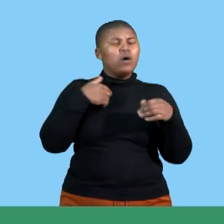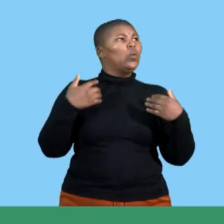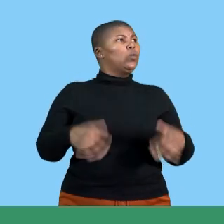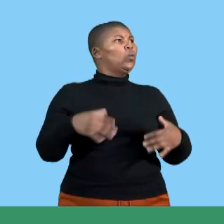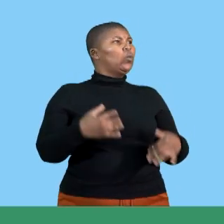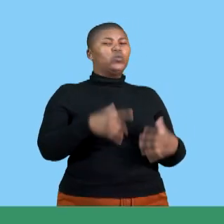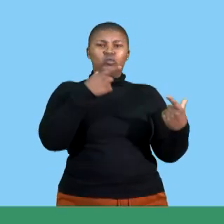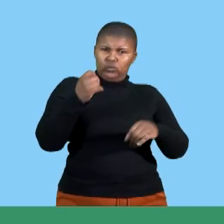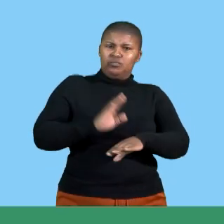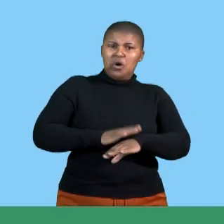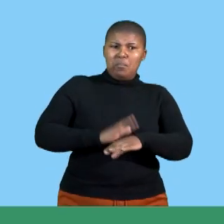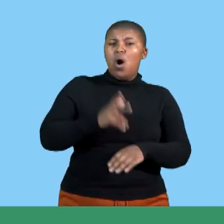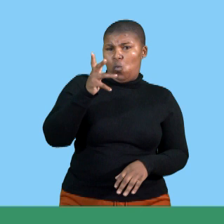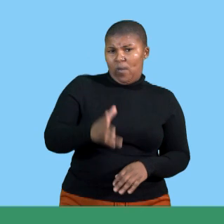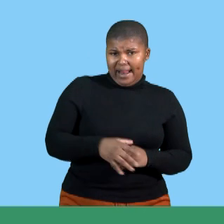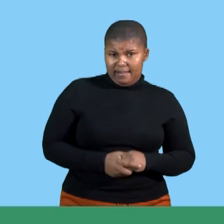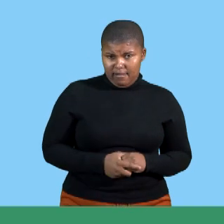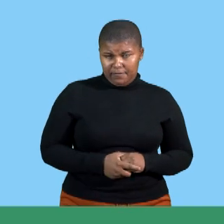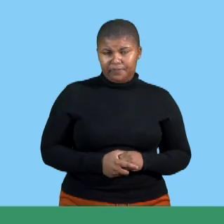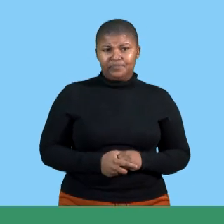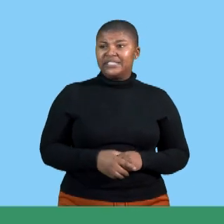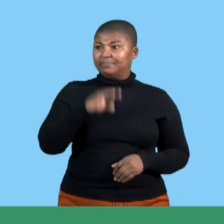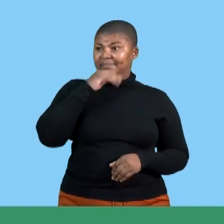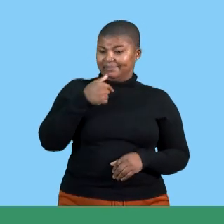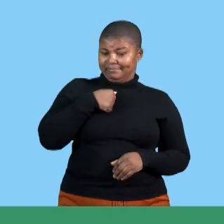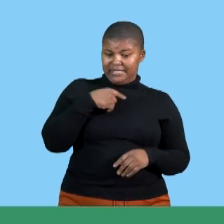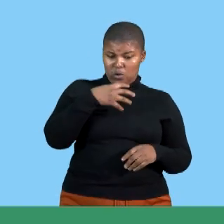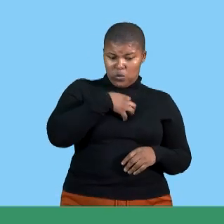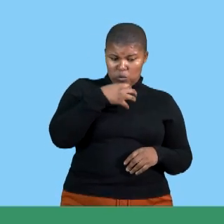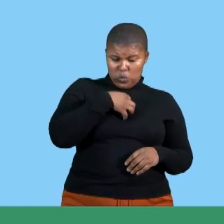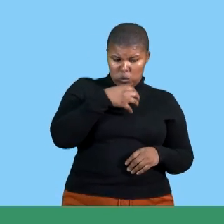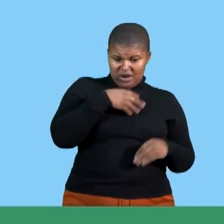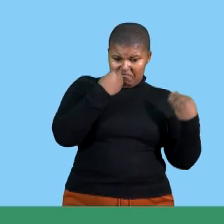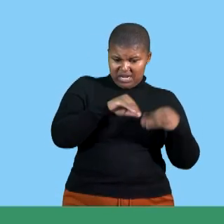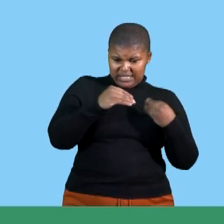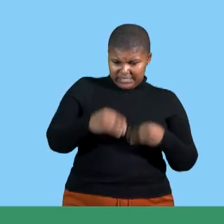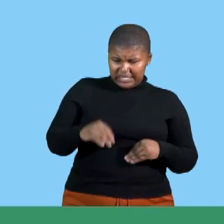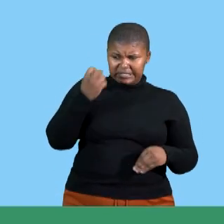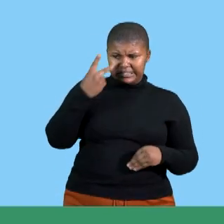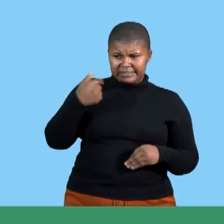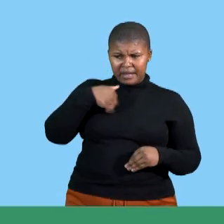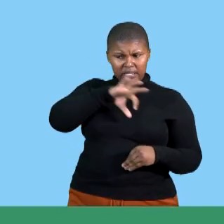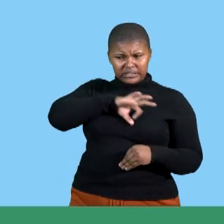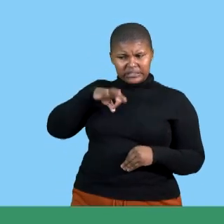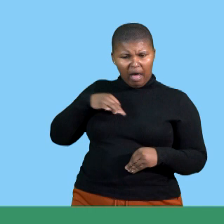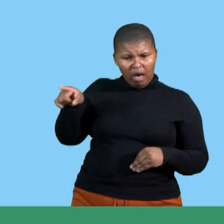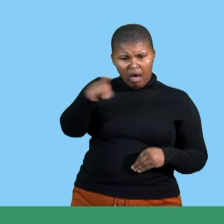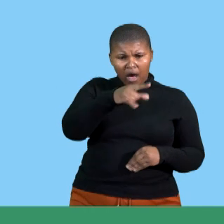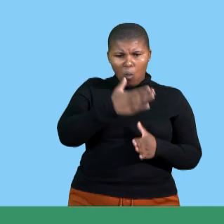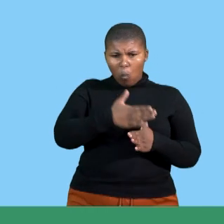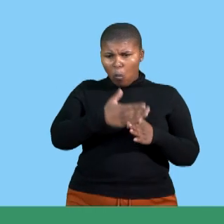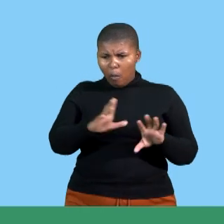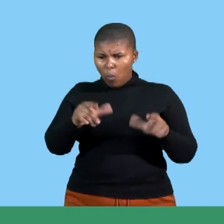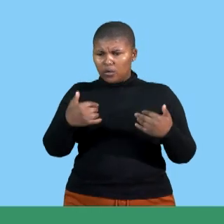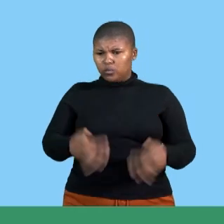After recognizing the idea, so this is now who the business, I'm the employer, I need to recognize the achievement, and not